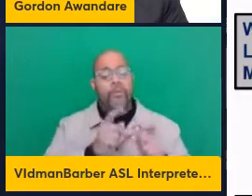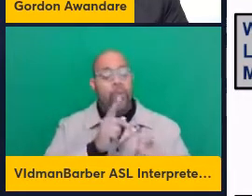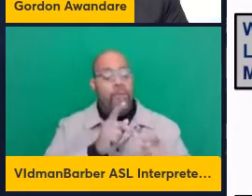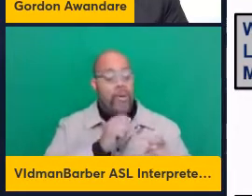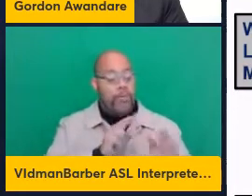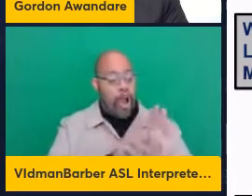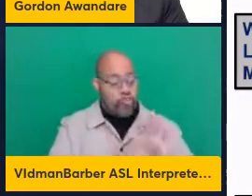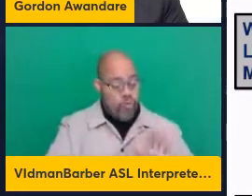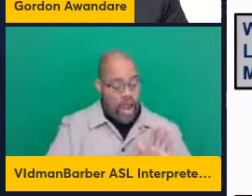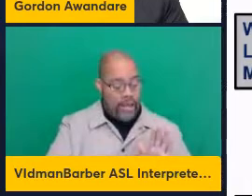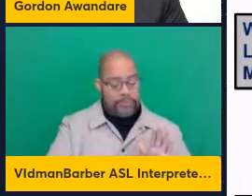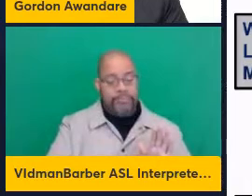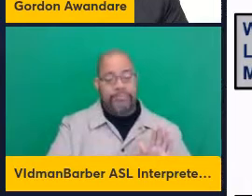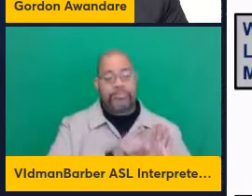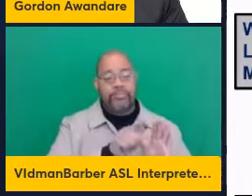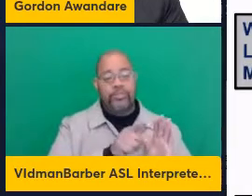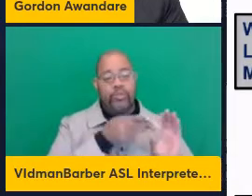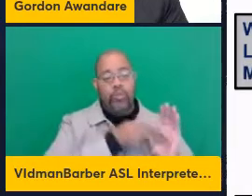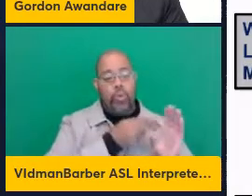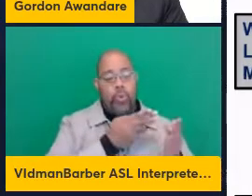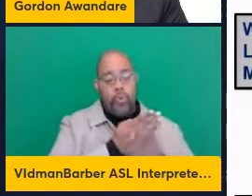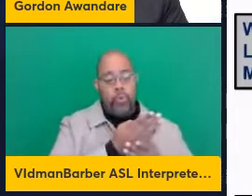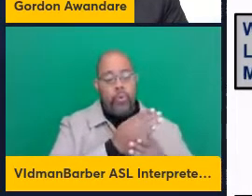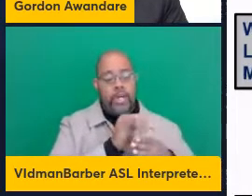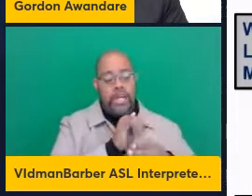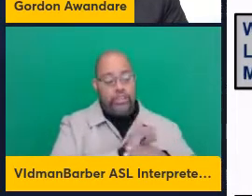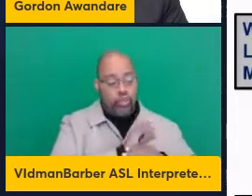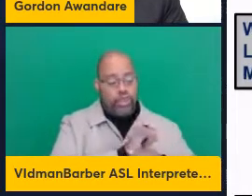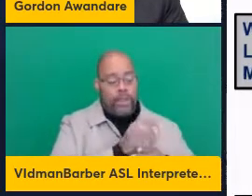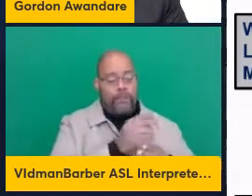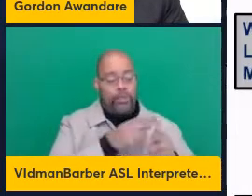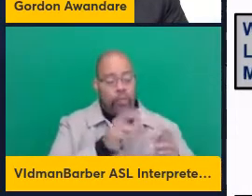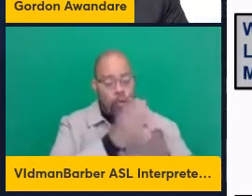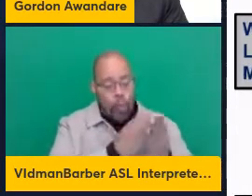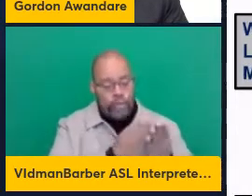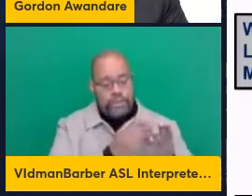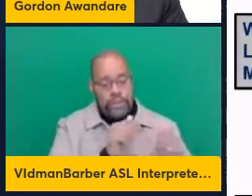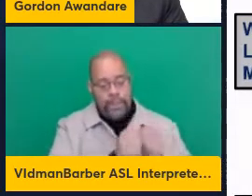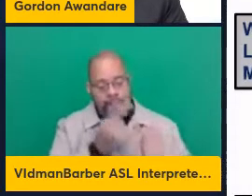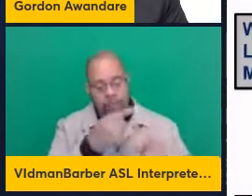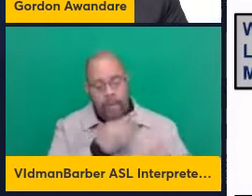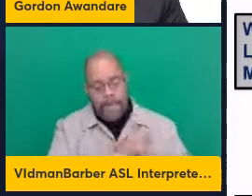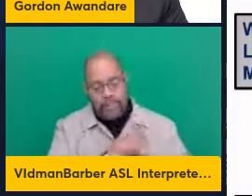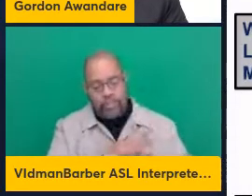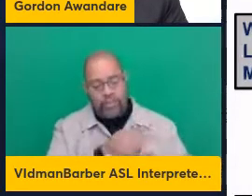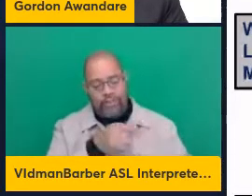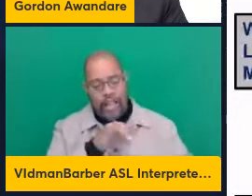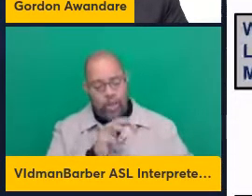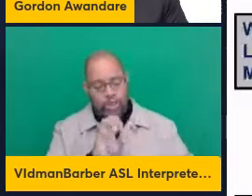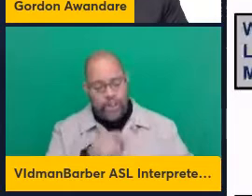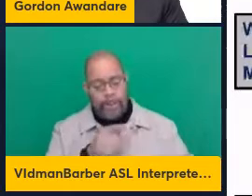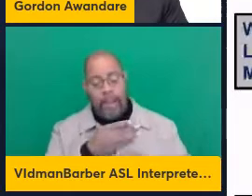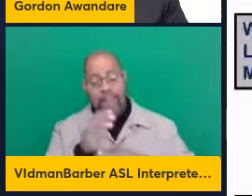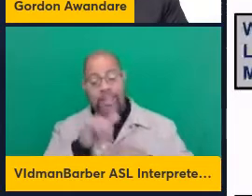undergrad, they join through internships and short courses. They can compete for master's fellowships. After master's, they can compete for